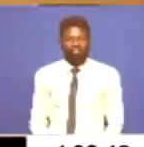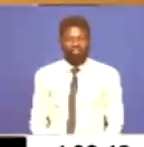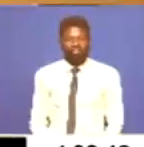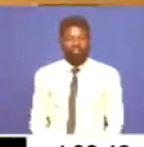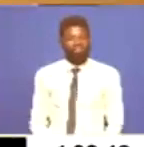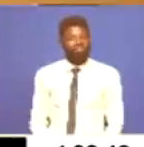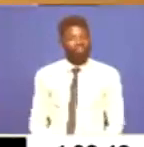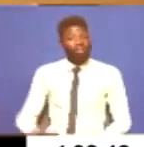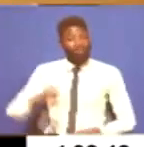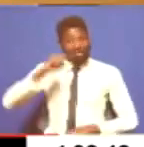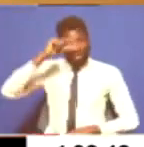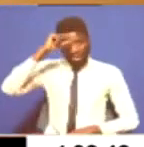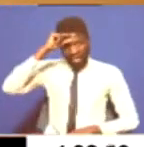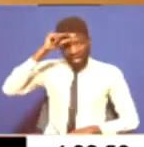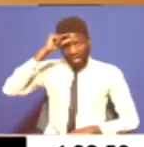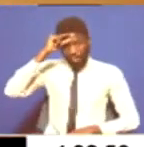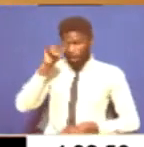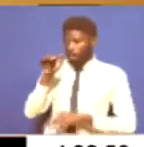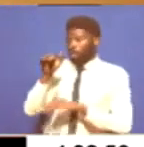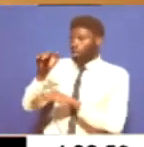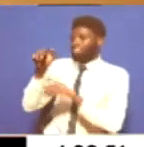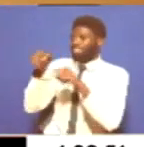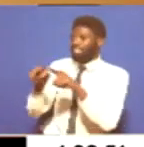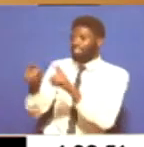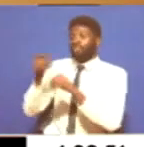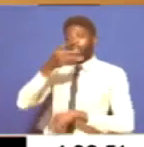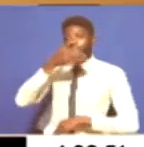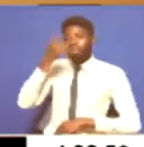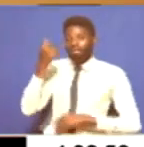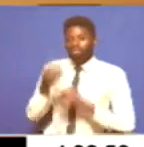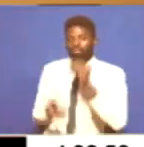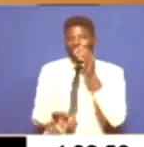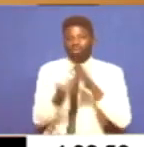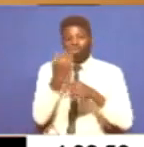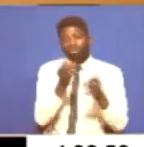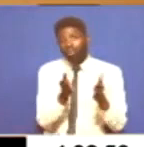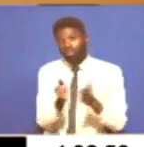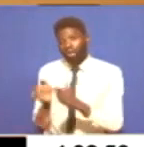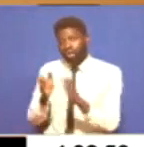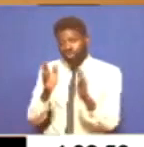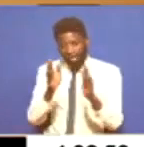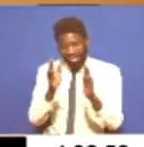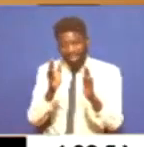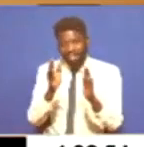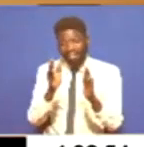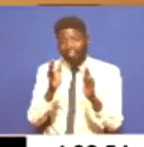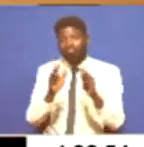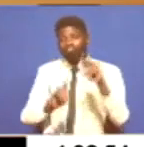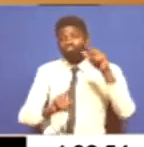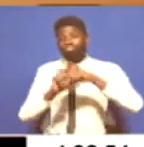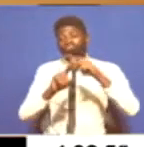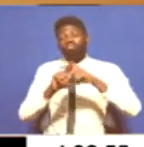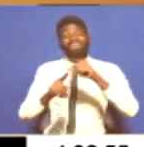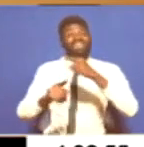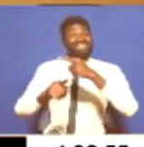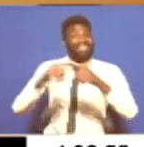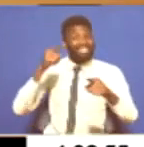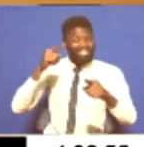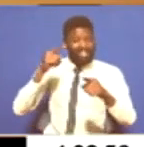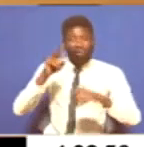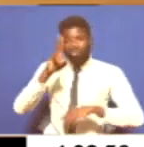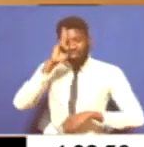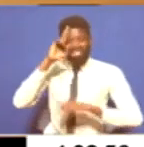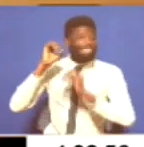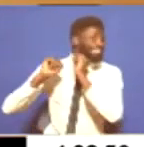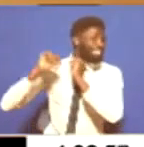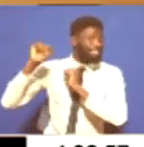The government has been urged to come up with a mechanism of curbing the increasing incidents of murder and suicide among police officers.